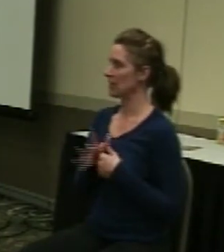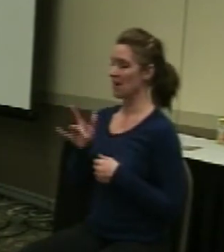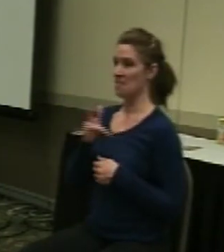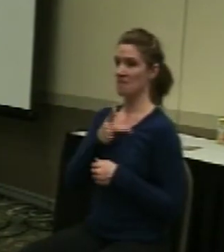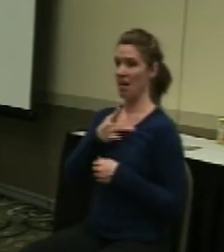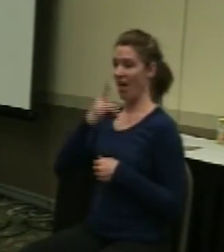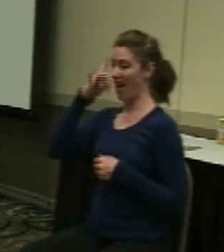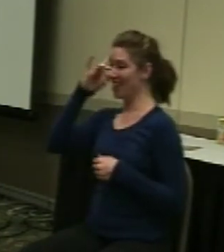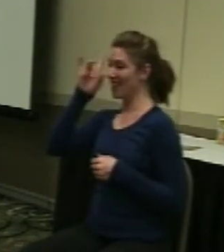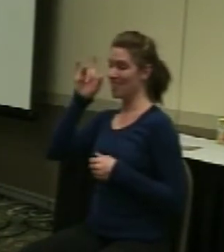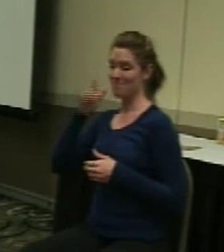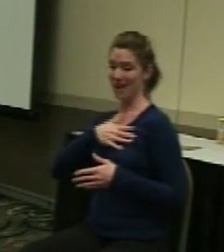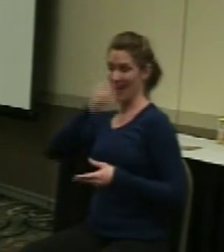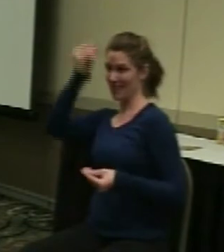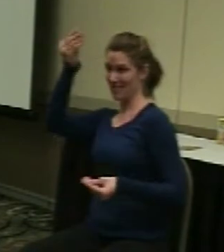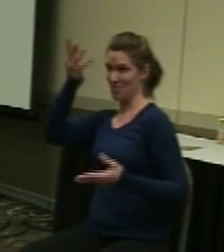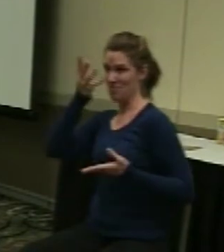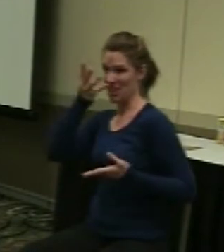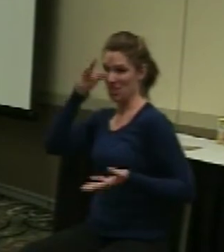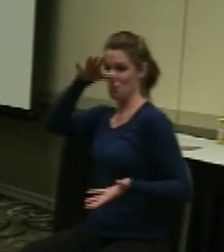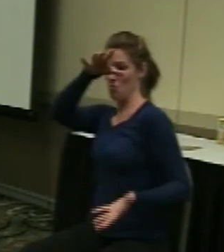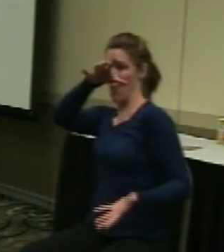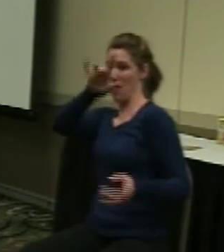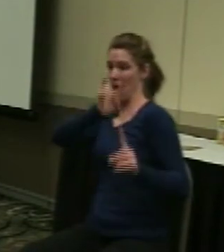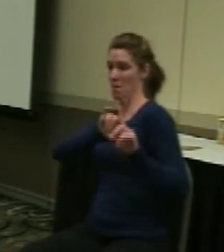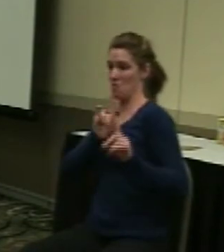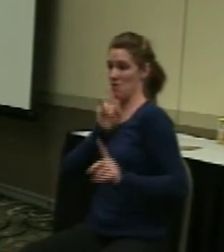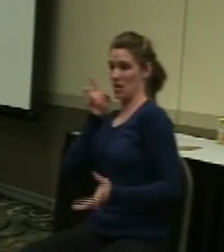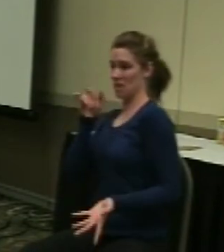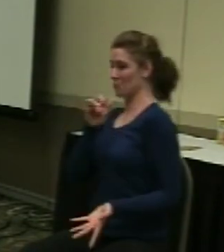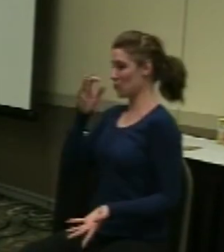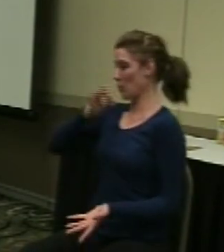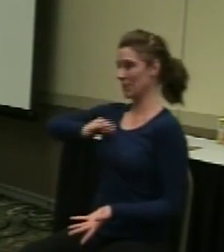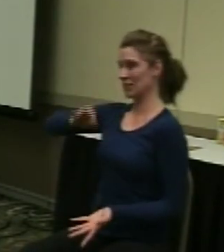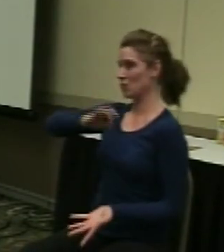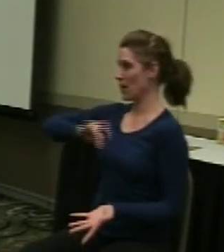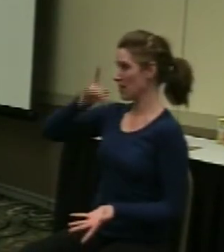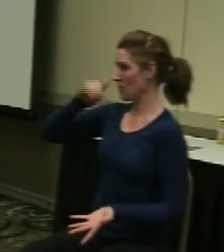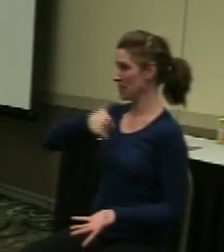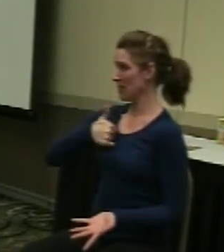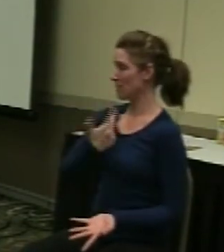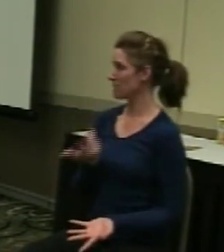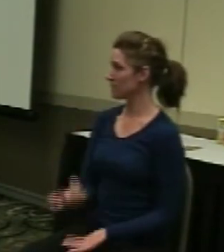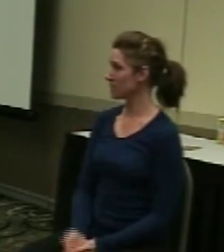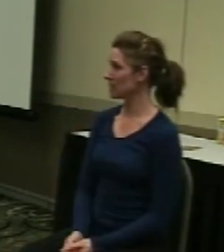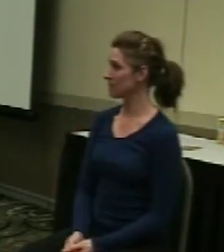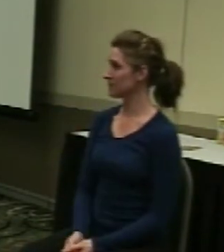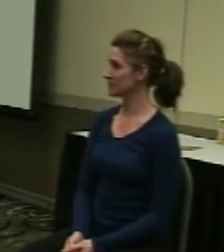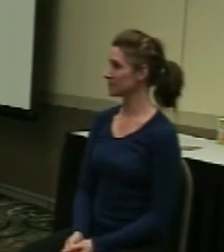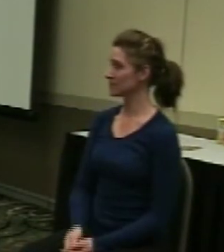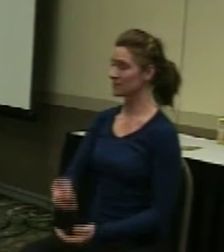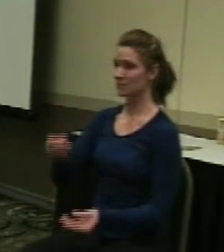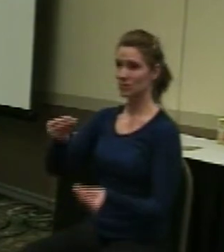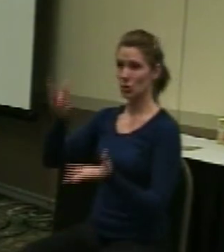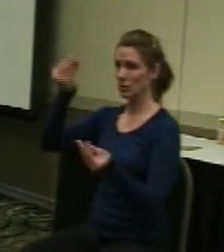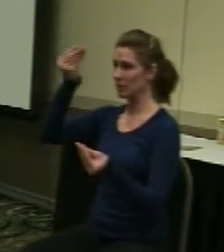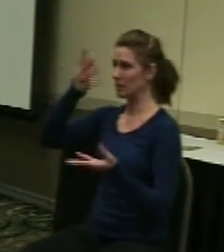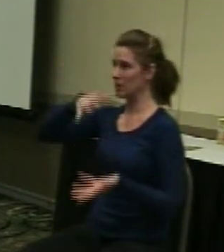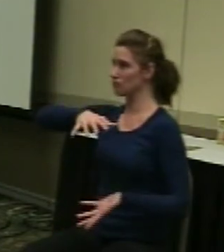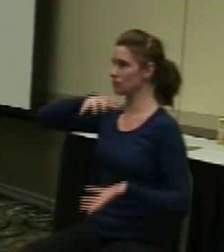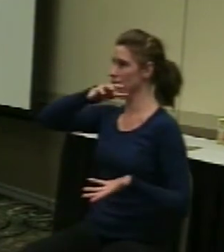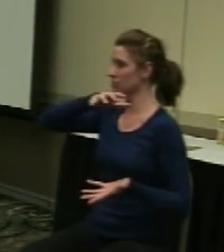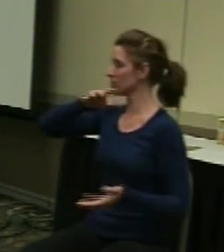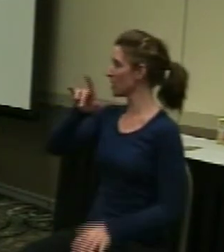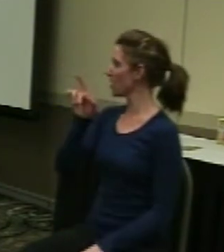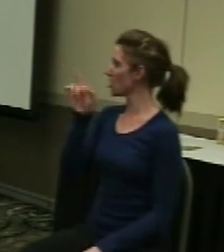lot more information than I give myself credit for? Isn't that true? So much information. And over there, by the